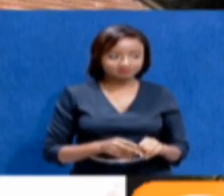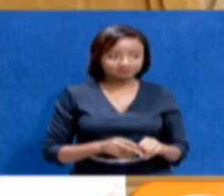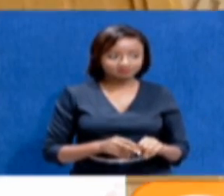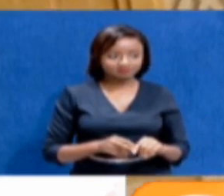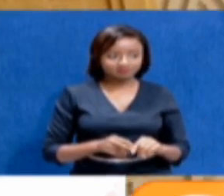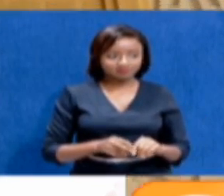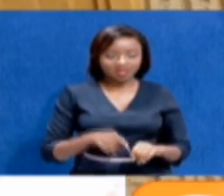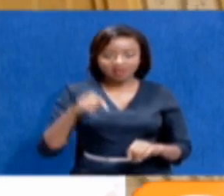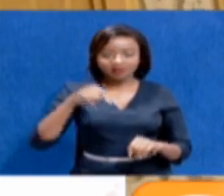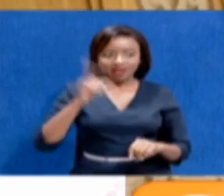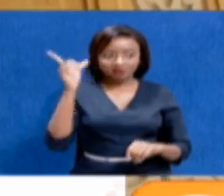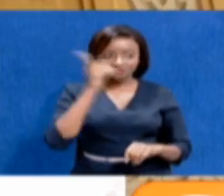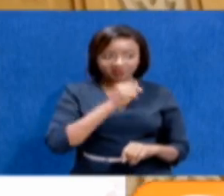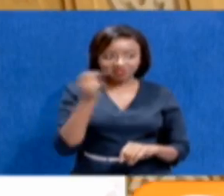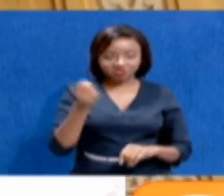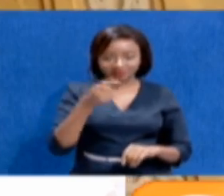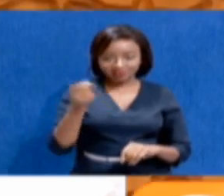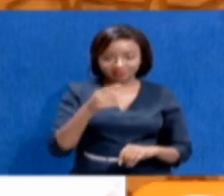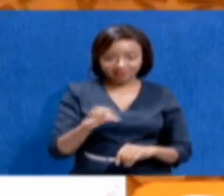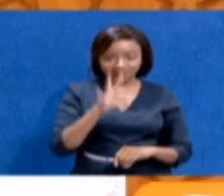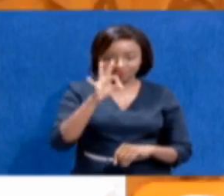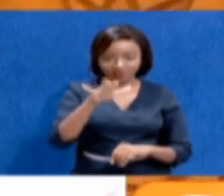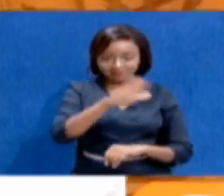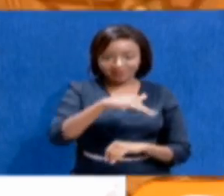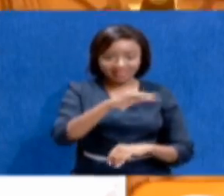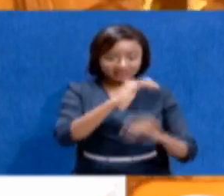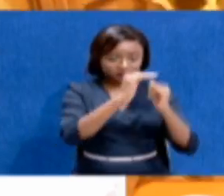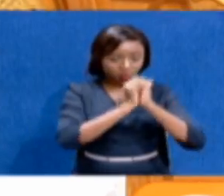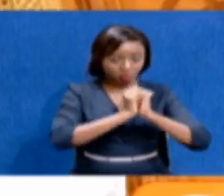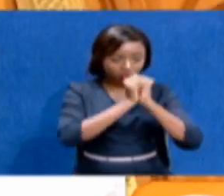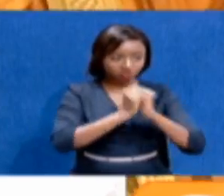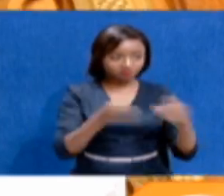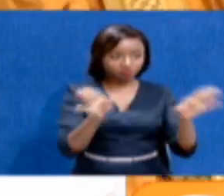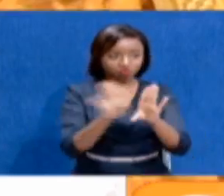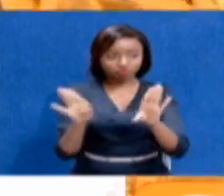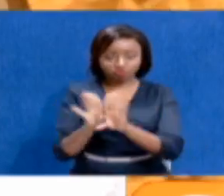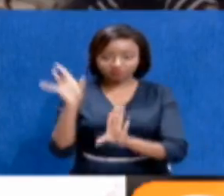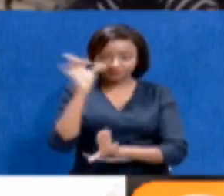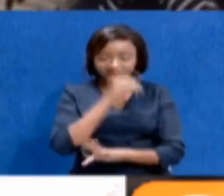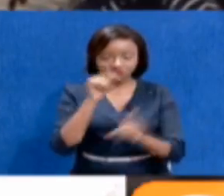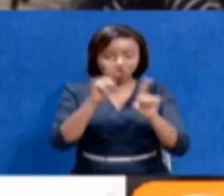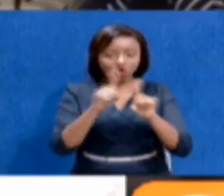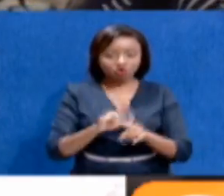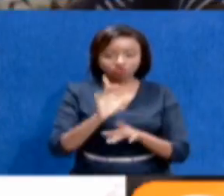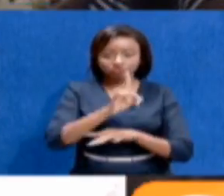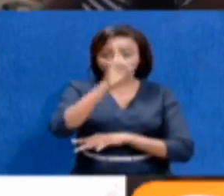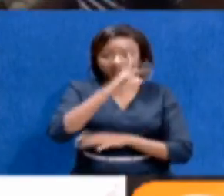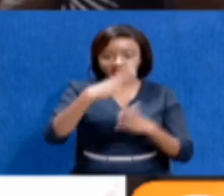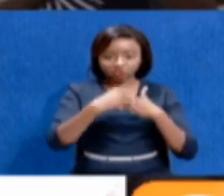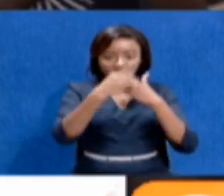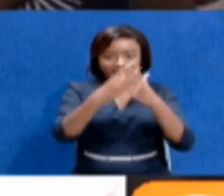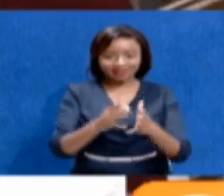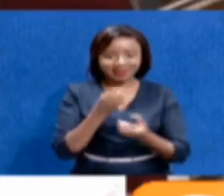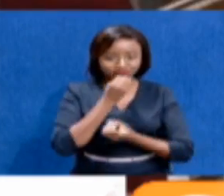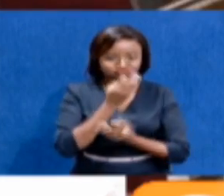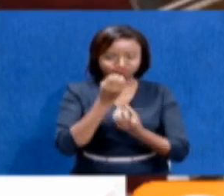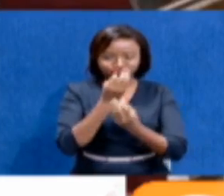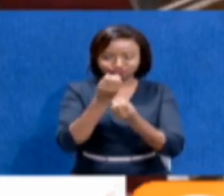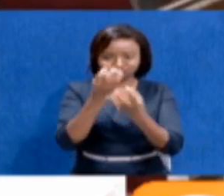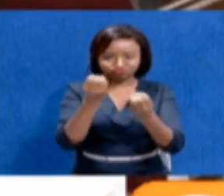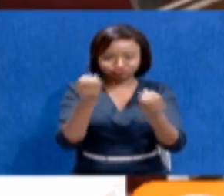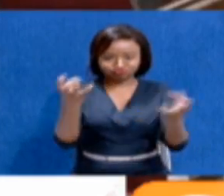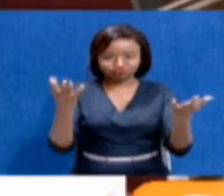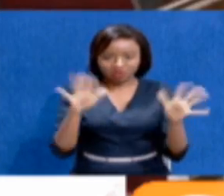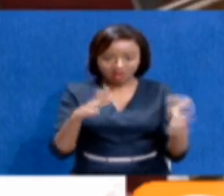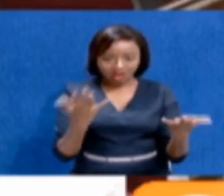For close to 3 months now, the doors of worship places have remained shut to the public. Religious leaders forced to spread the word through digital means after